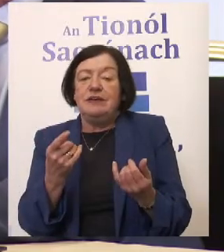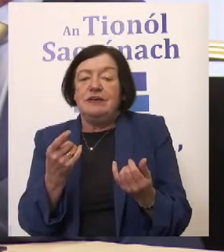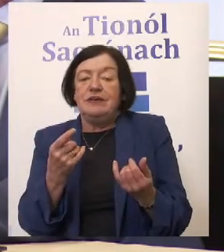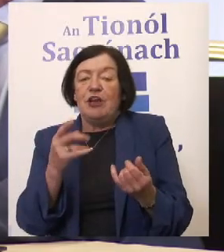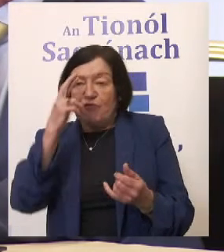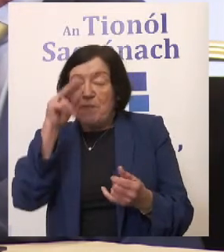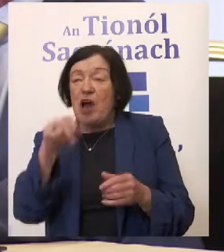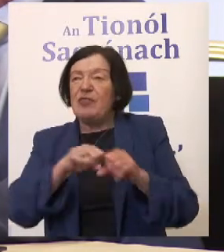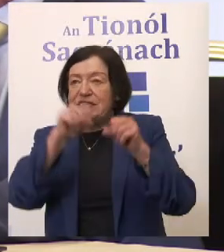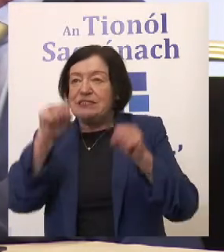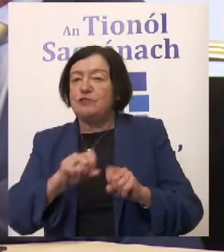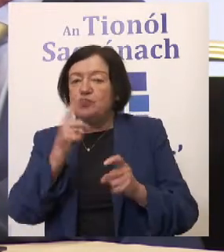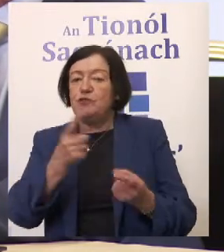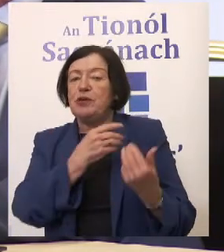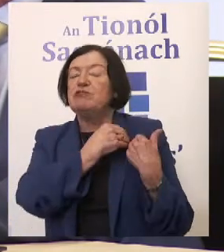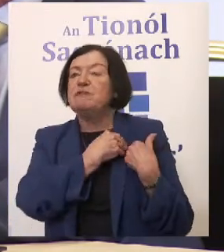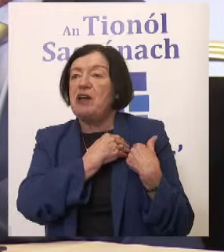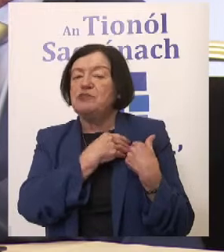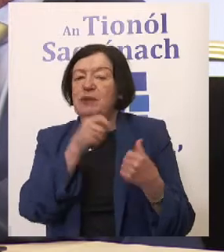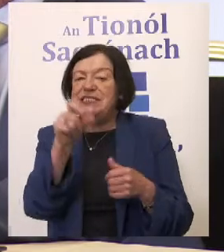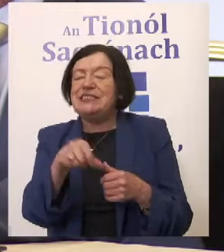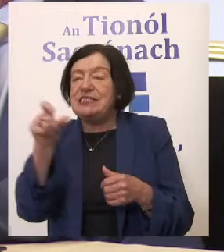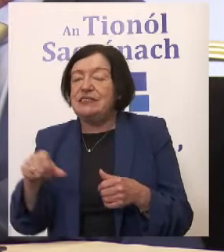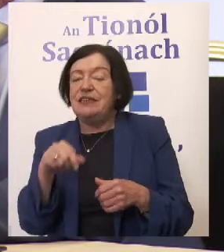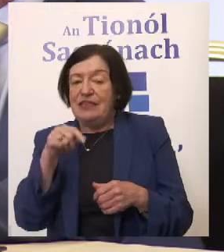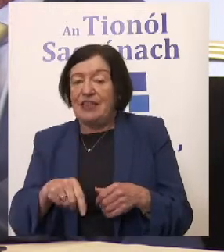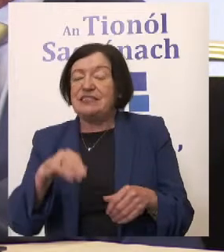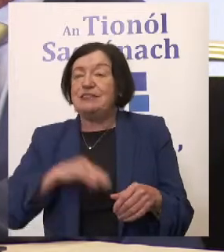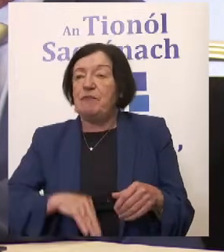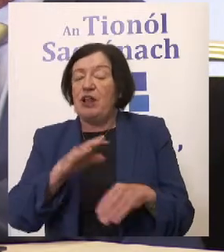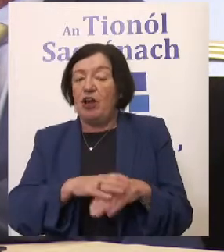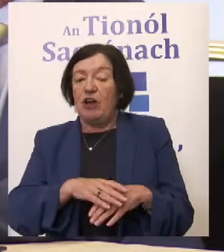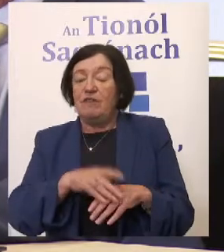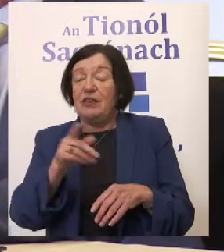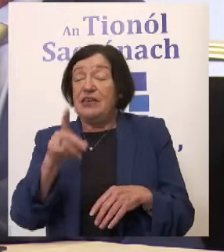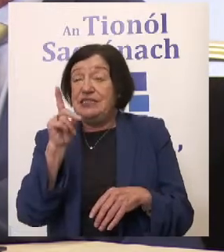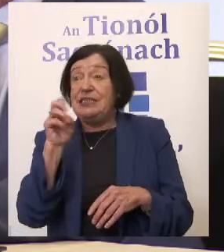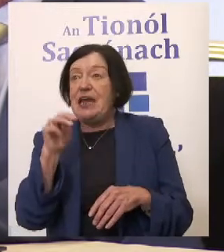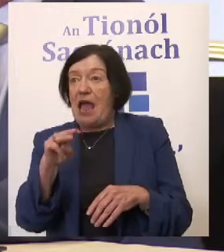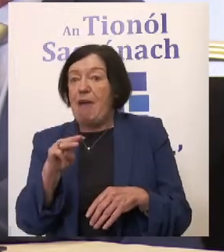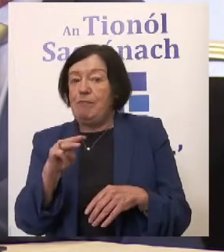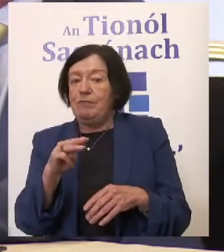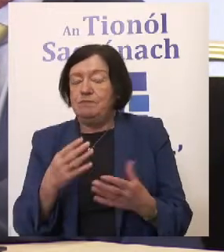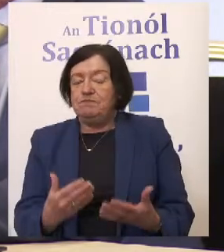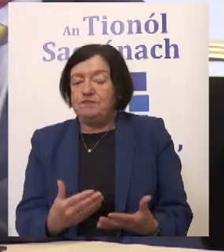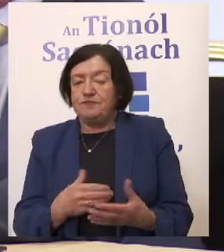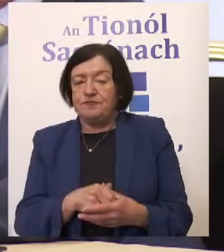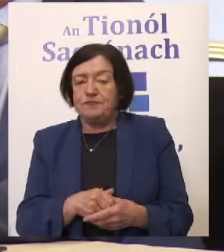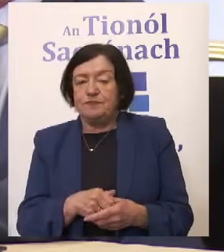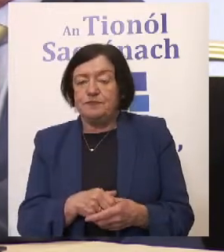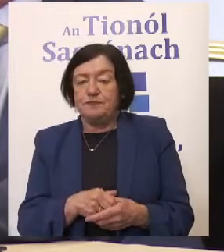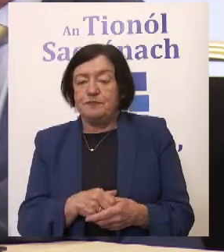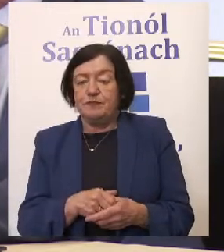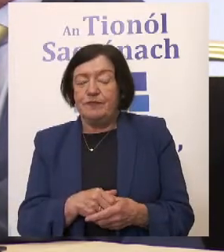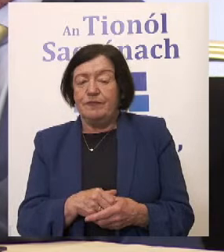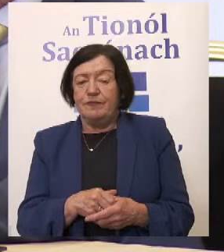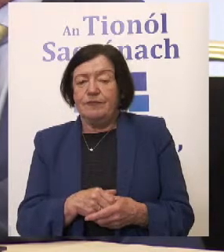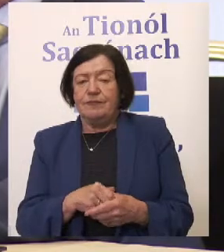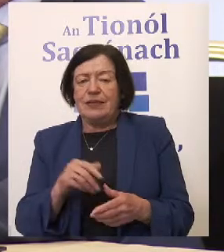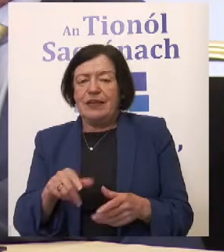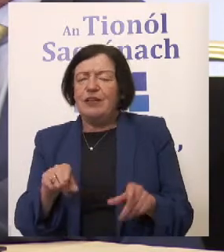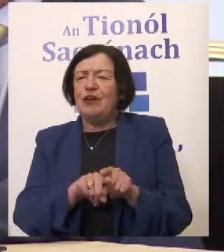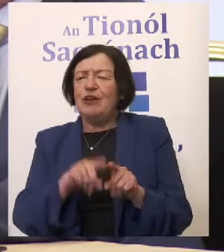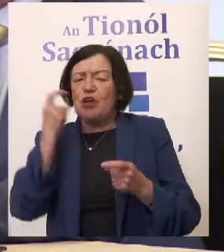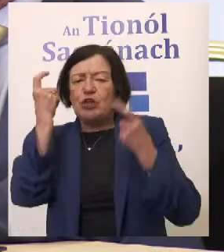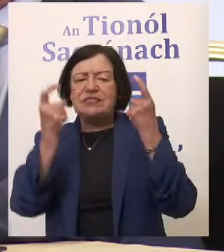that they're supposed to be responsive to citizens, and I think that's what the great benefit of a directly elected mayor would be. But you'd also have to